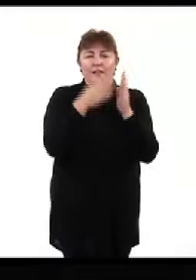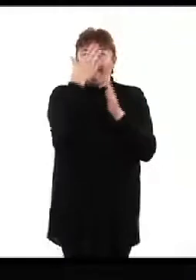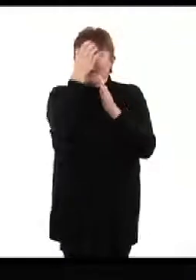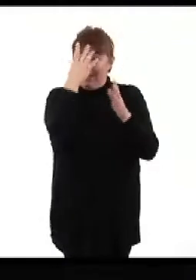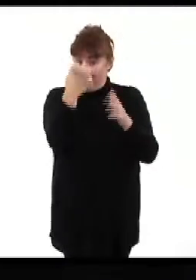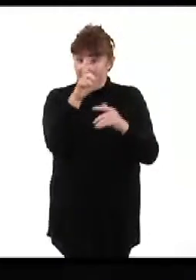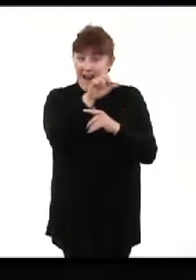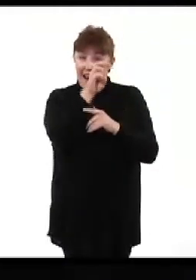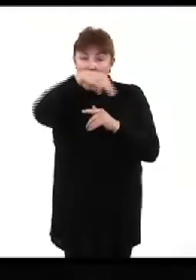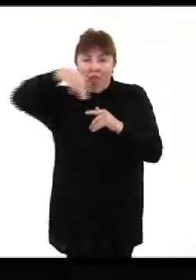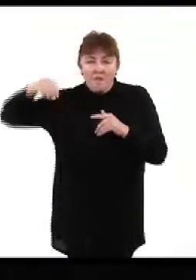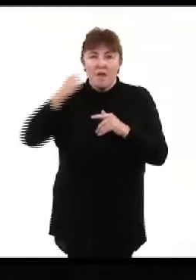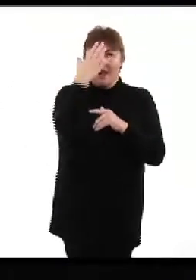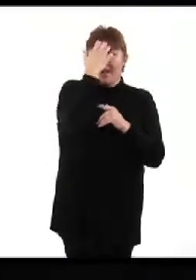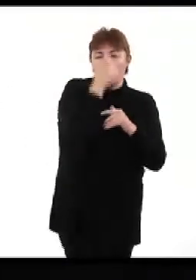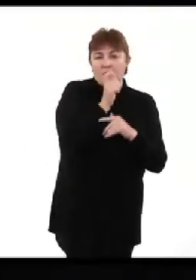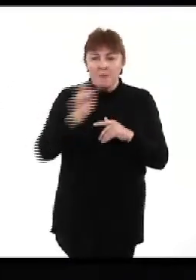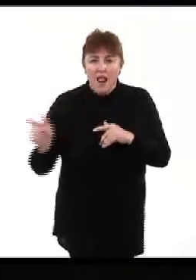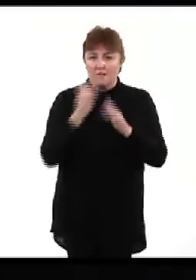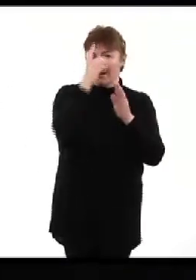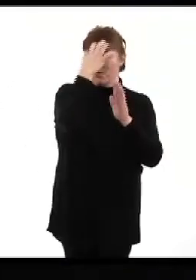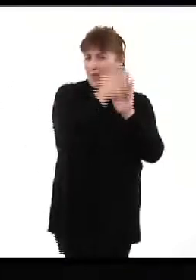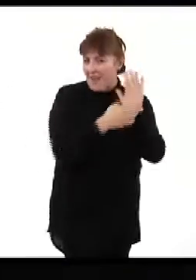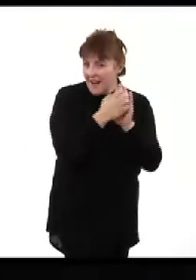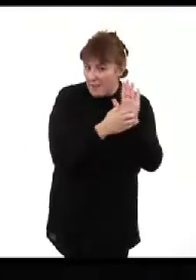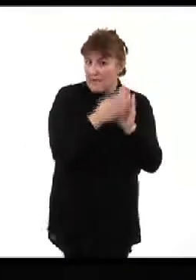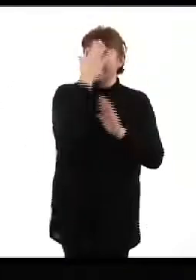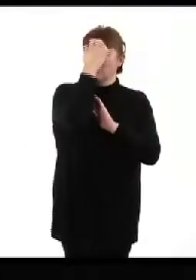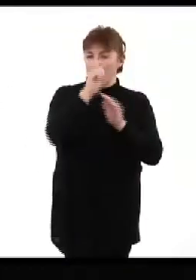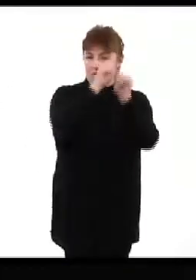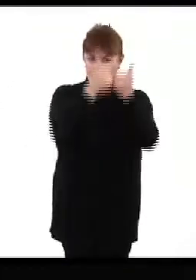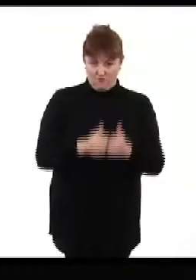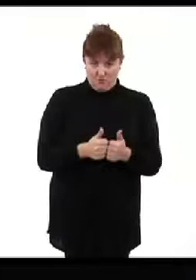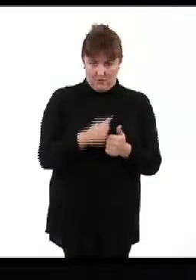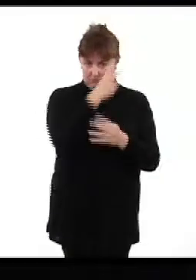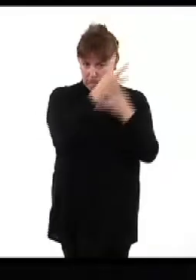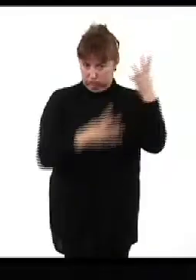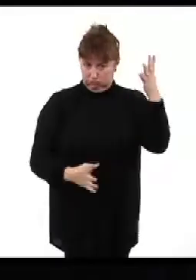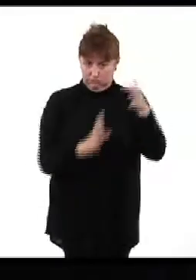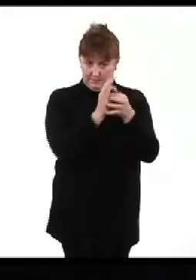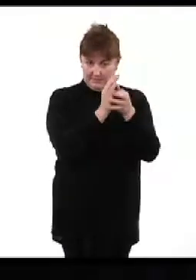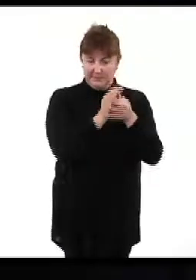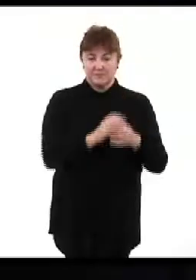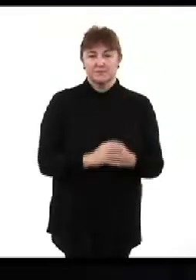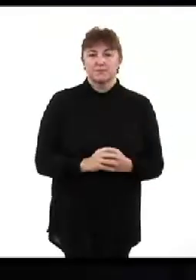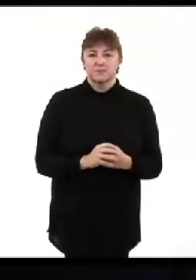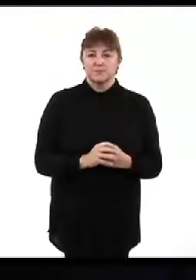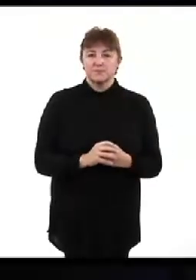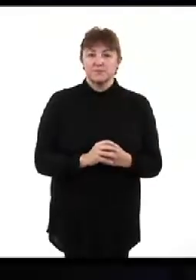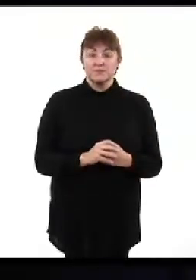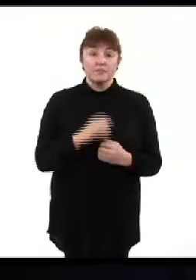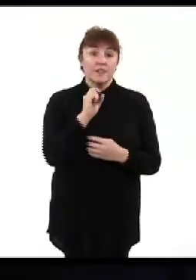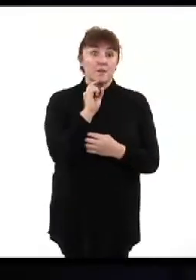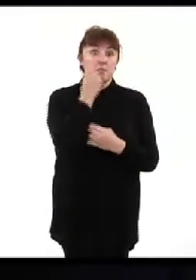retrieval or lemma retrieval, or retrieval of the word semantics and grammar, and the form. So you first retrieve the